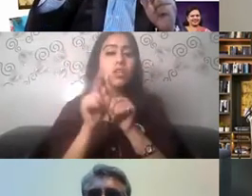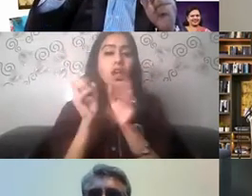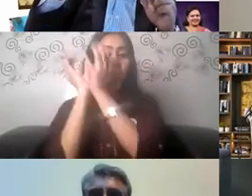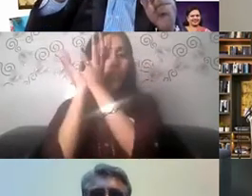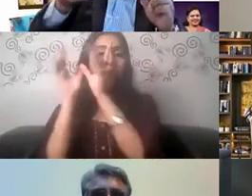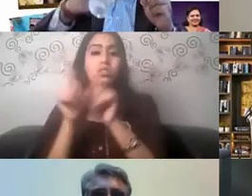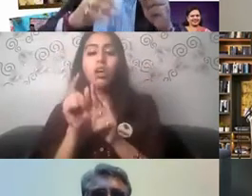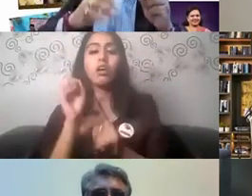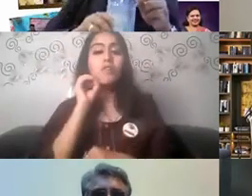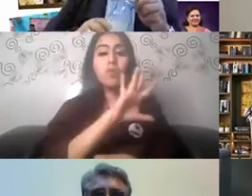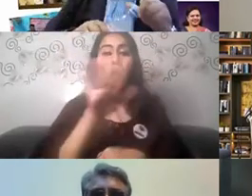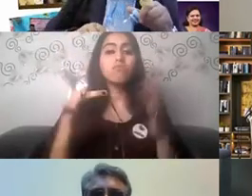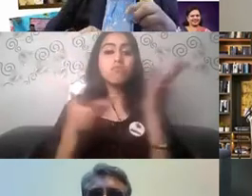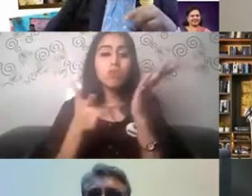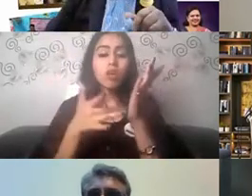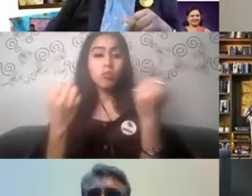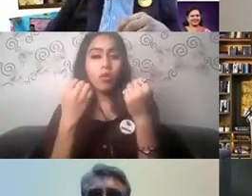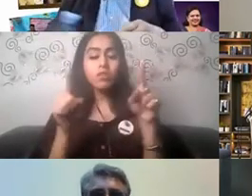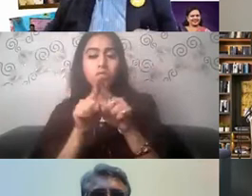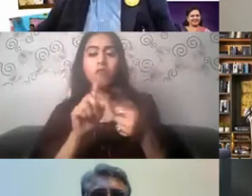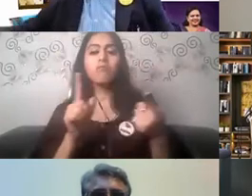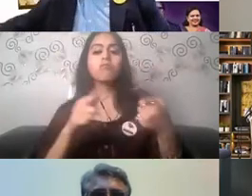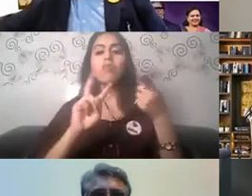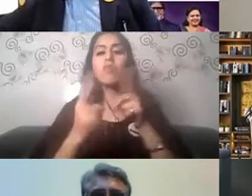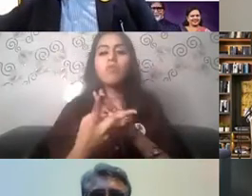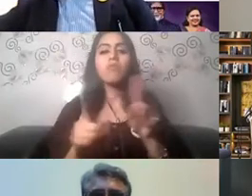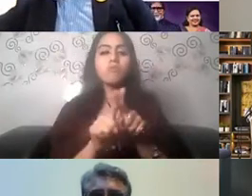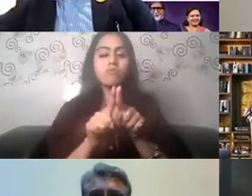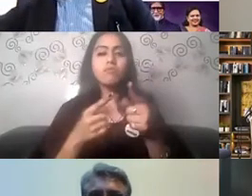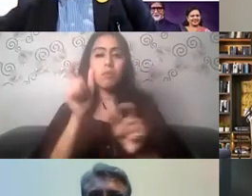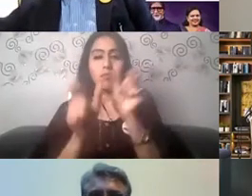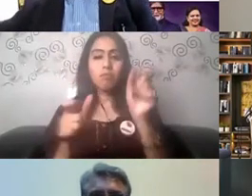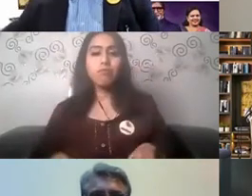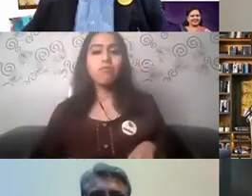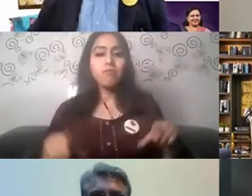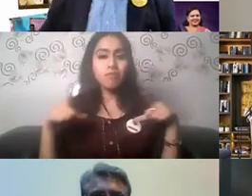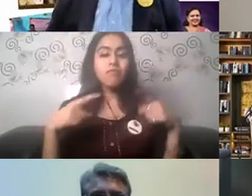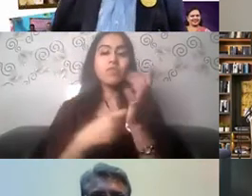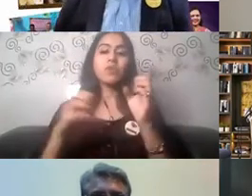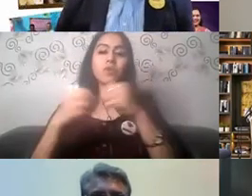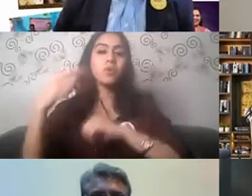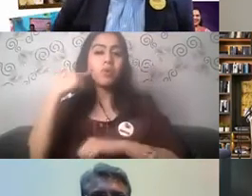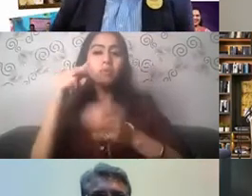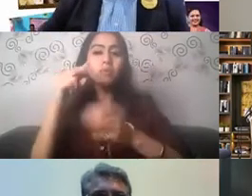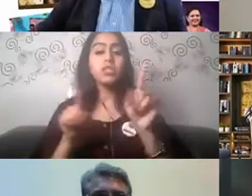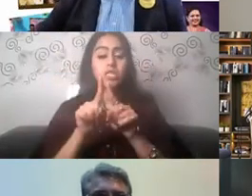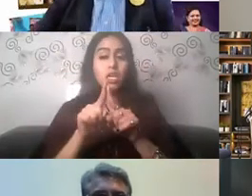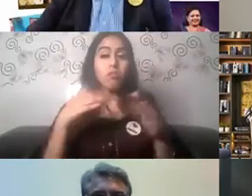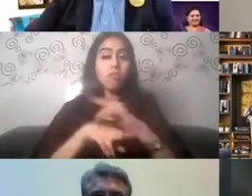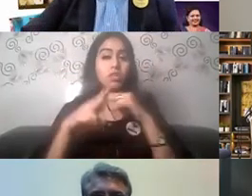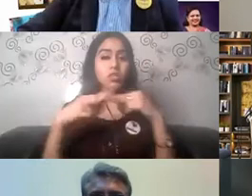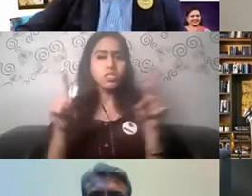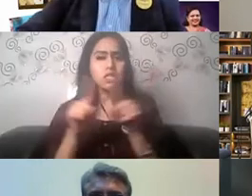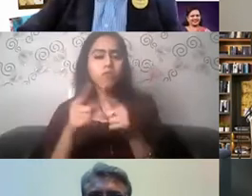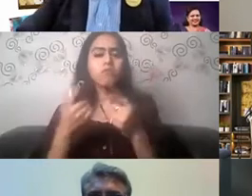and potential of technology to transform people's lives. Robin has extensive experience as a judge in several notable